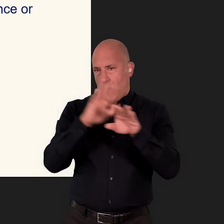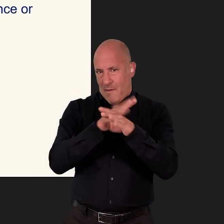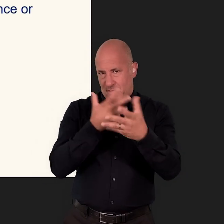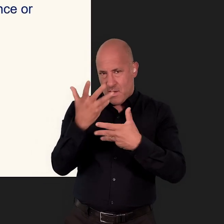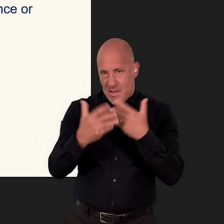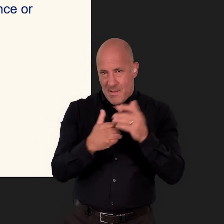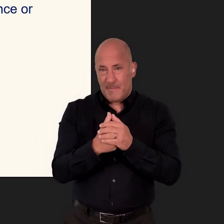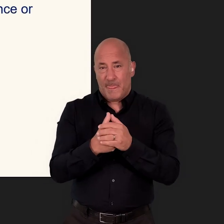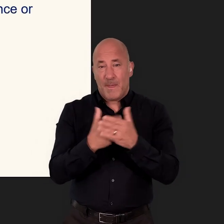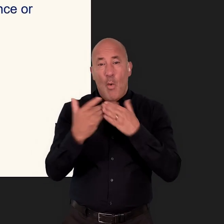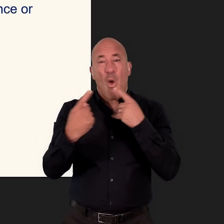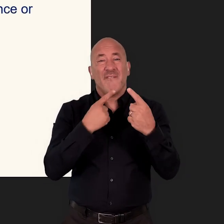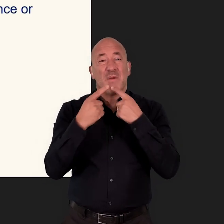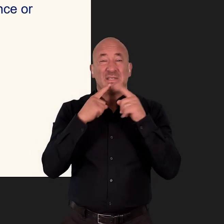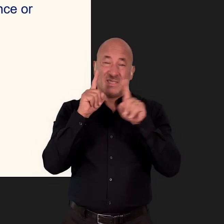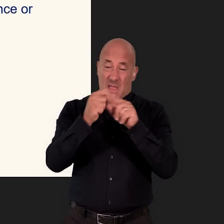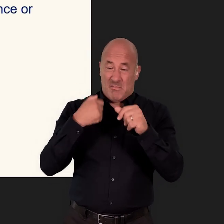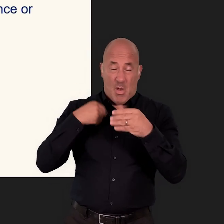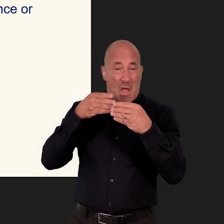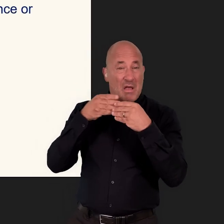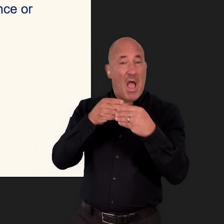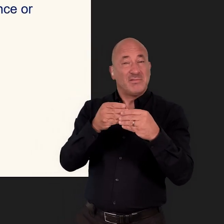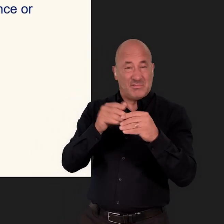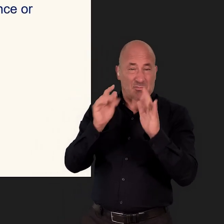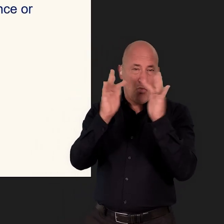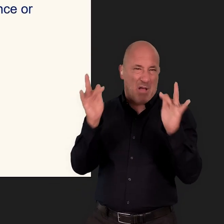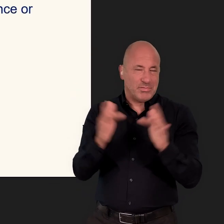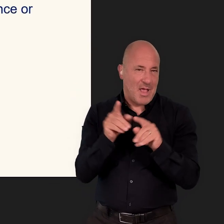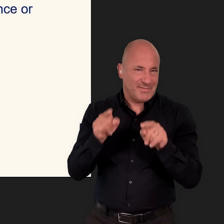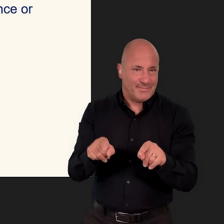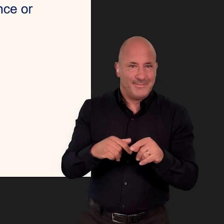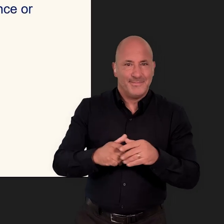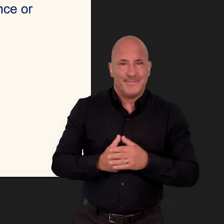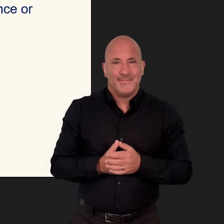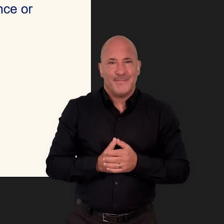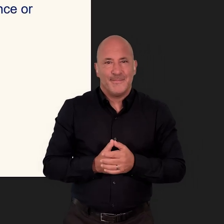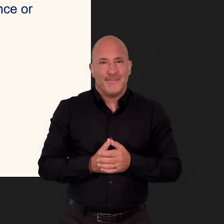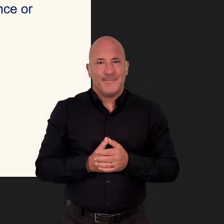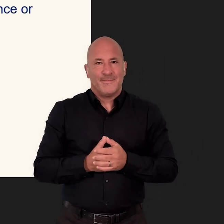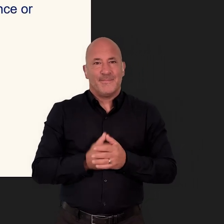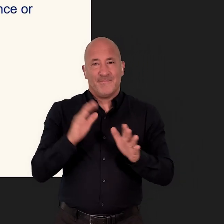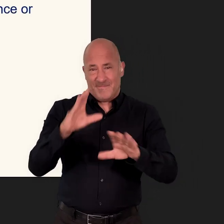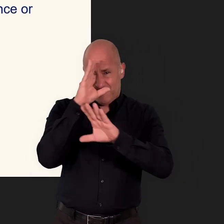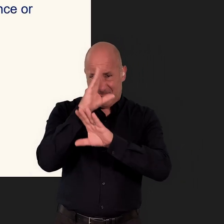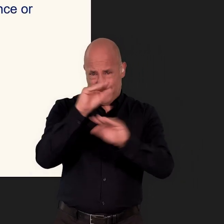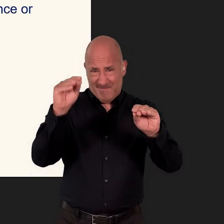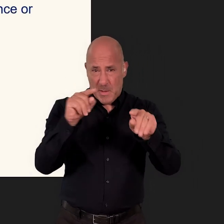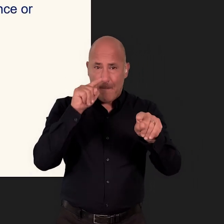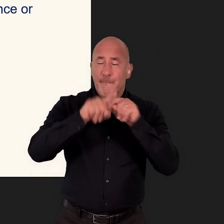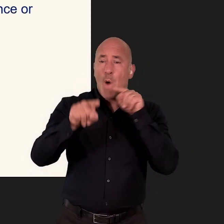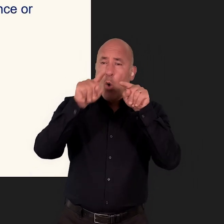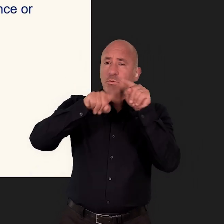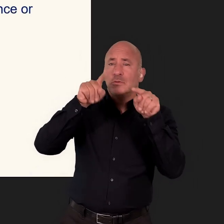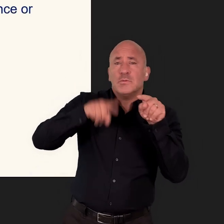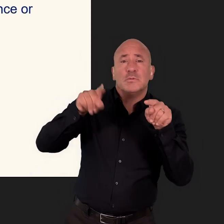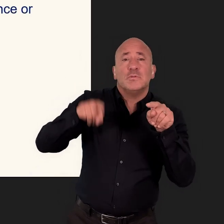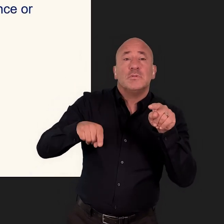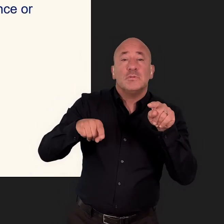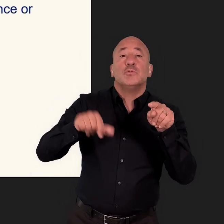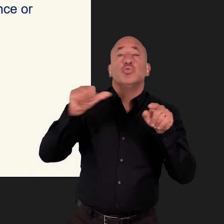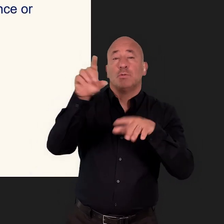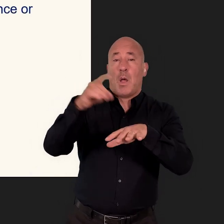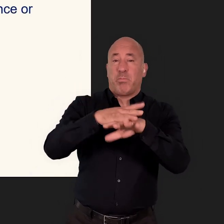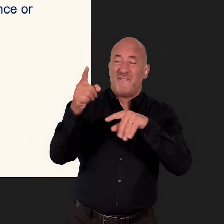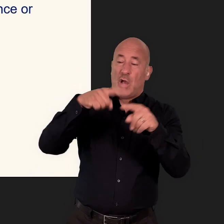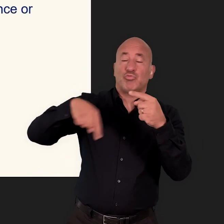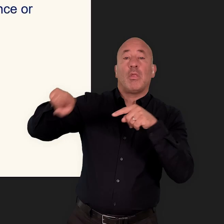assessment process. You can also find more information in the applicant guidance. It is worth noting that the